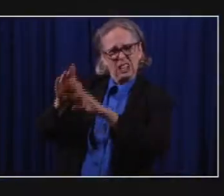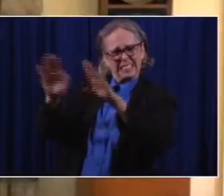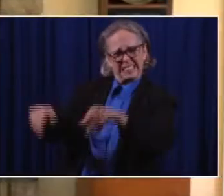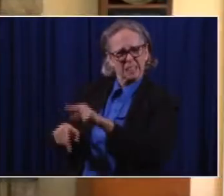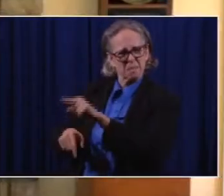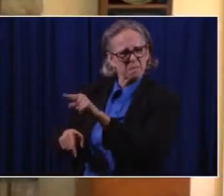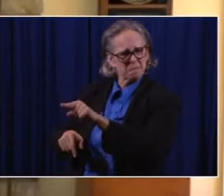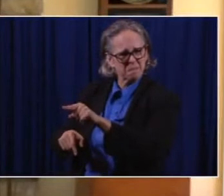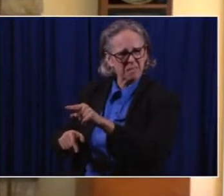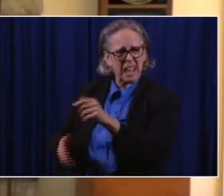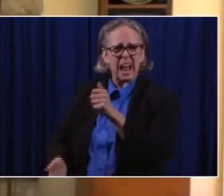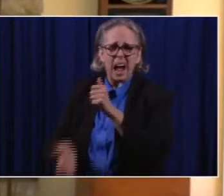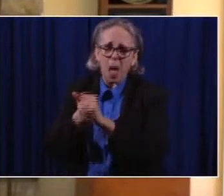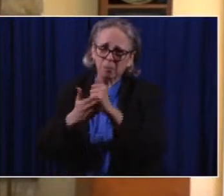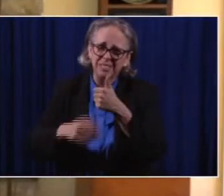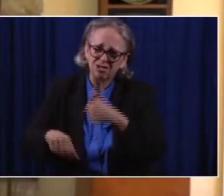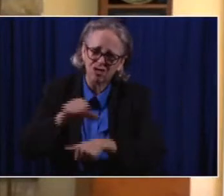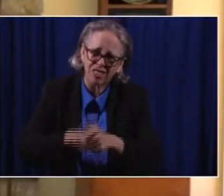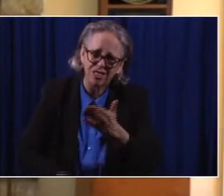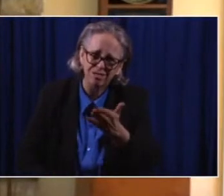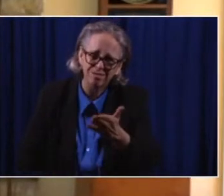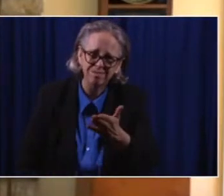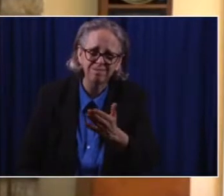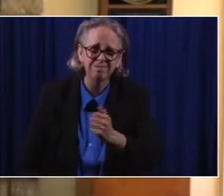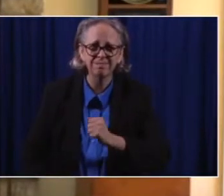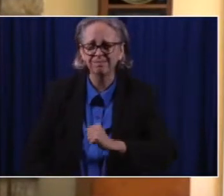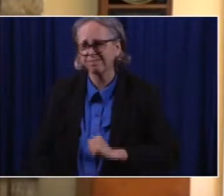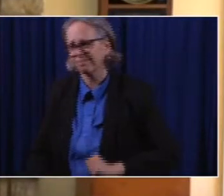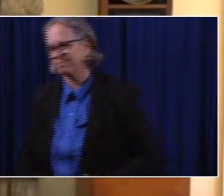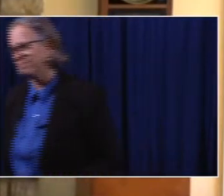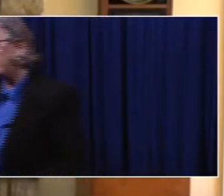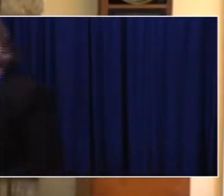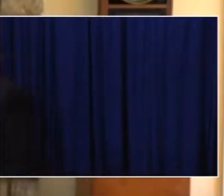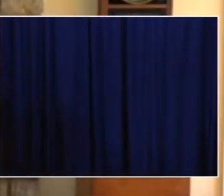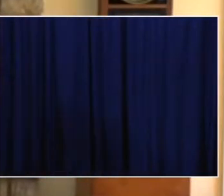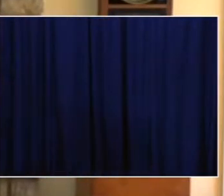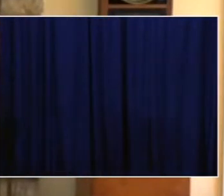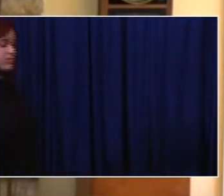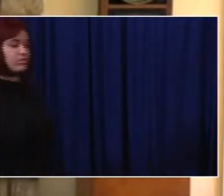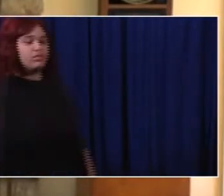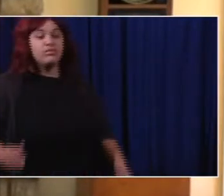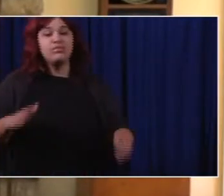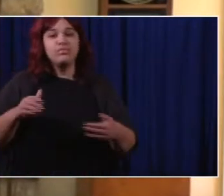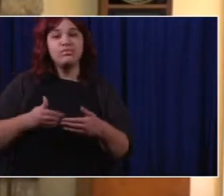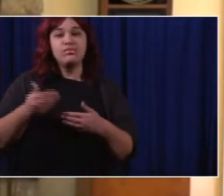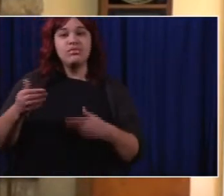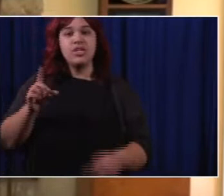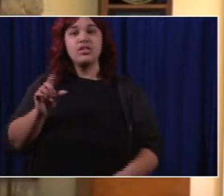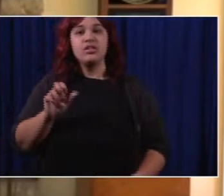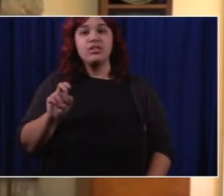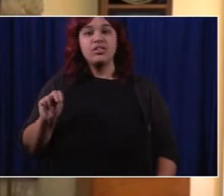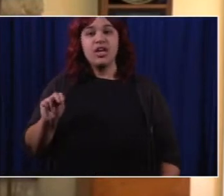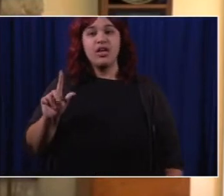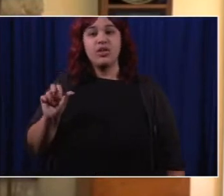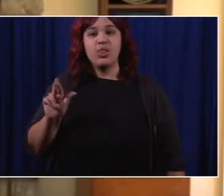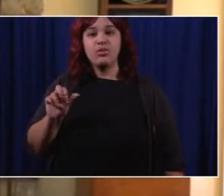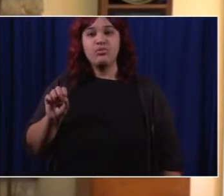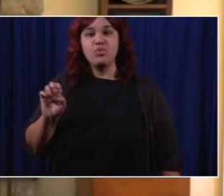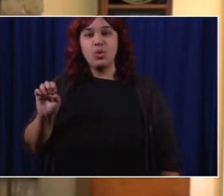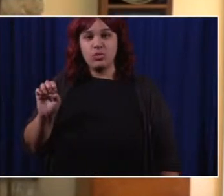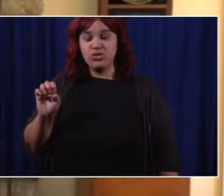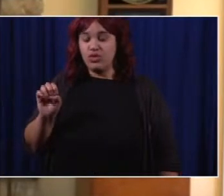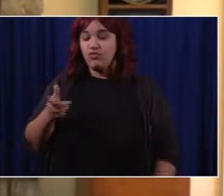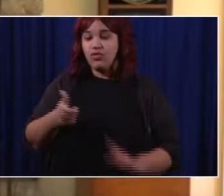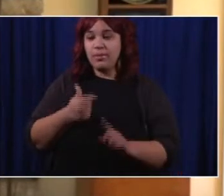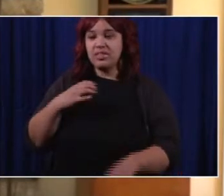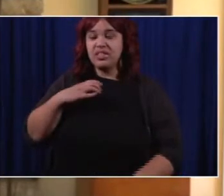Next question is from Dan DeRose at WOIO in Cleveland. Governor and Lieutenant Governor, thanks for the opportunity. I don't want to take too much more time